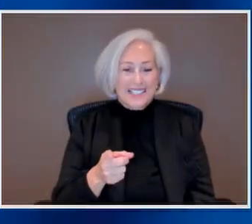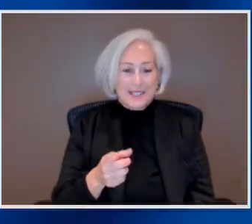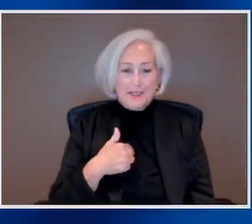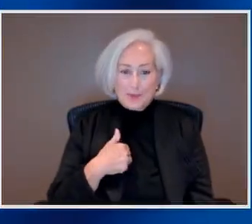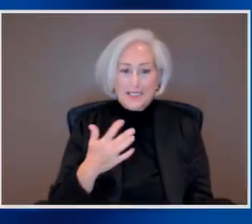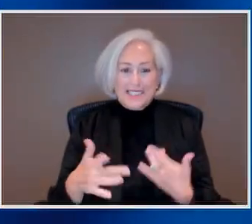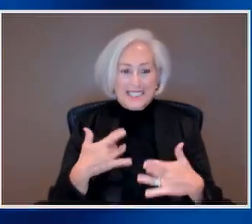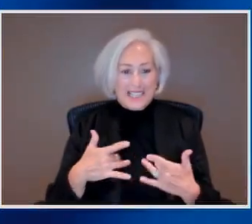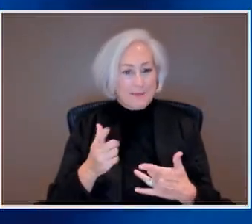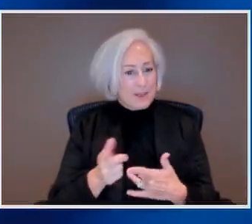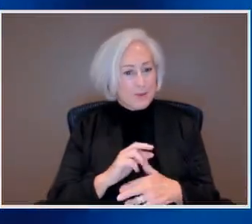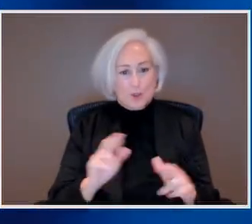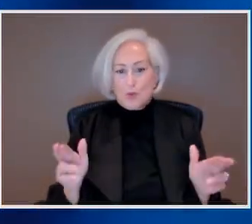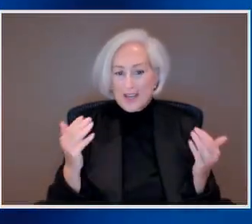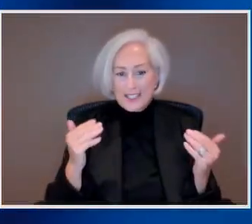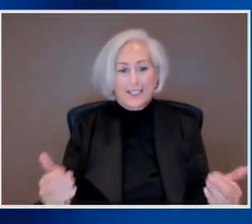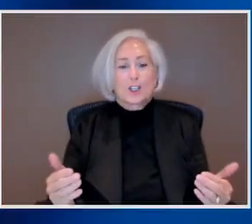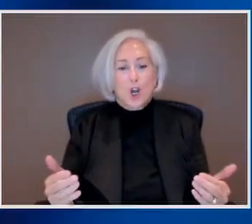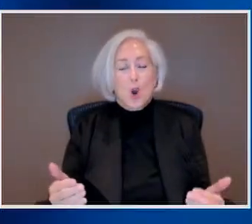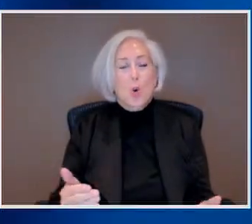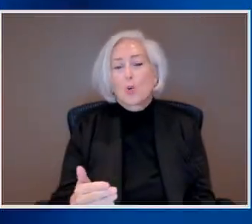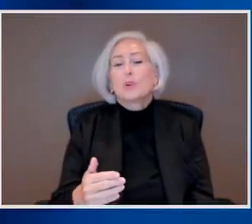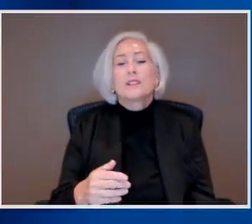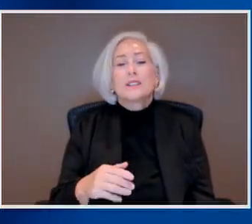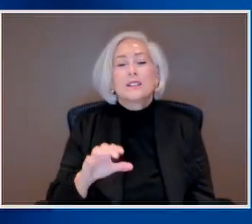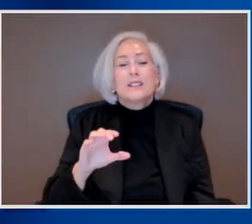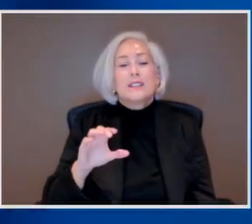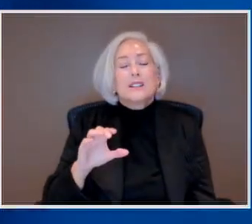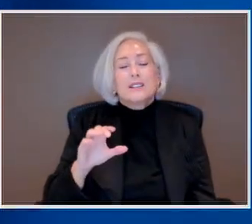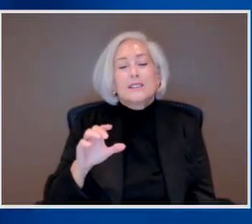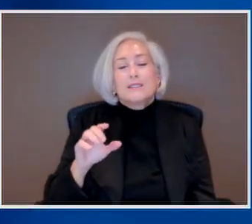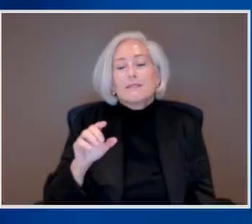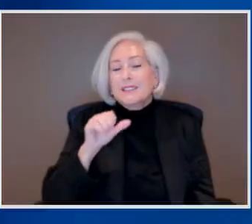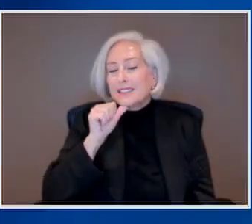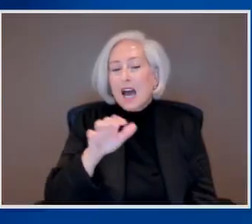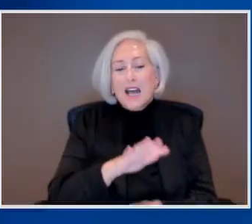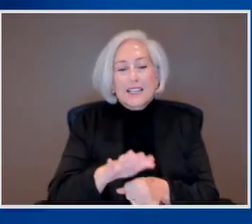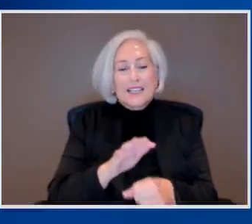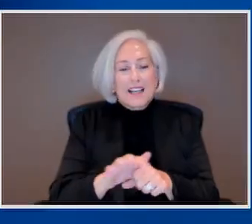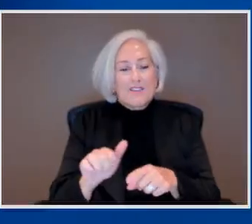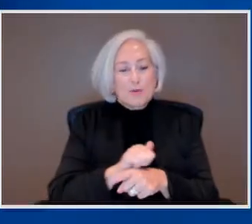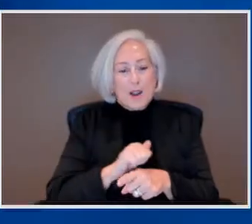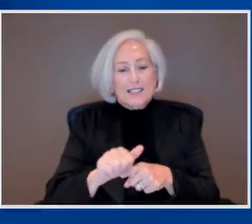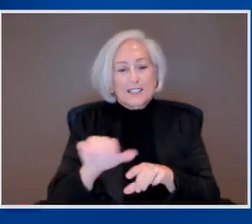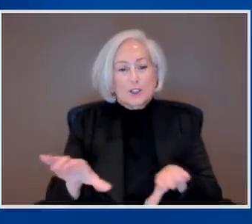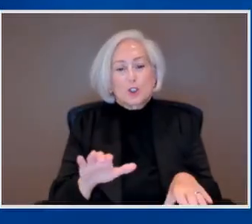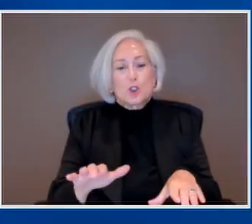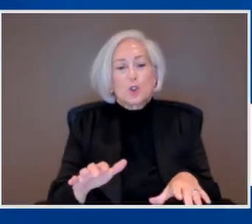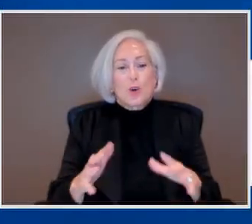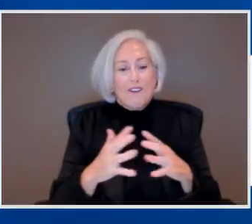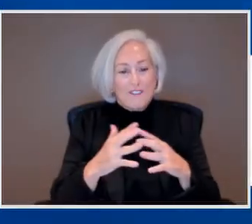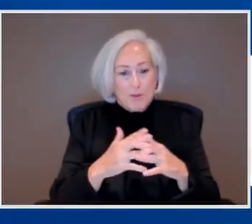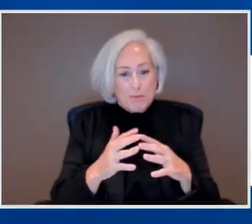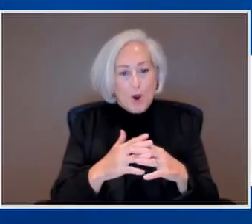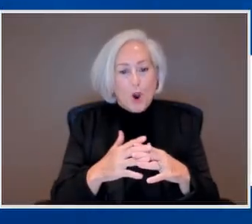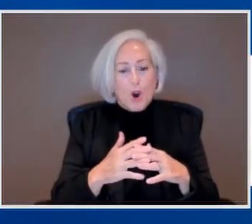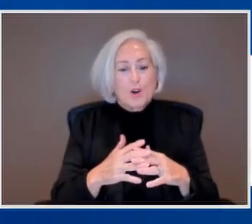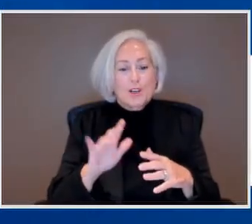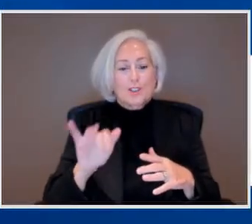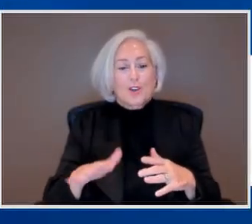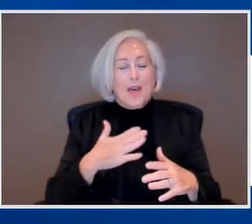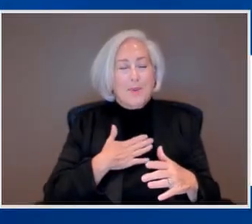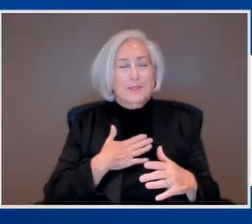was ready to go. He didn't have enough practices to do football, to actually play in a game, and so that was kind of my saving